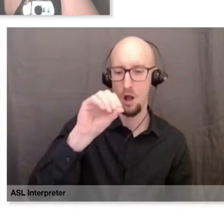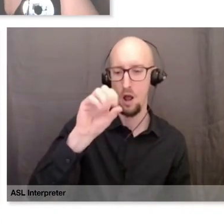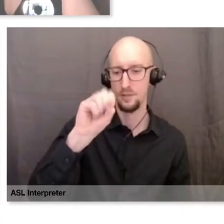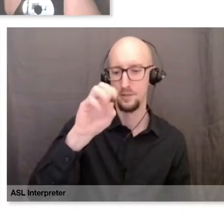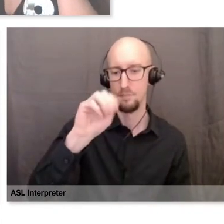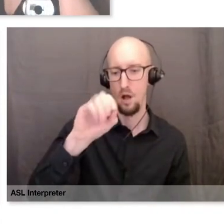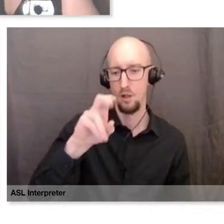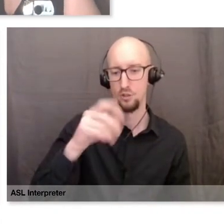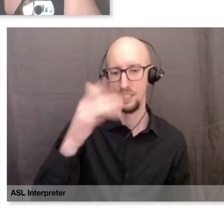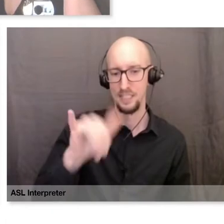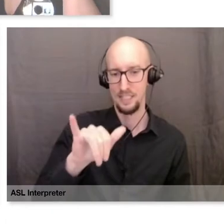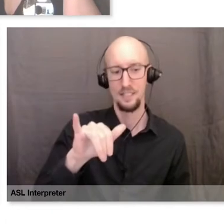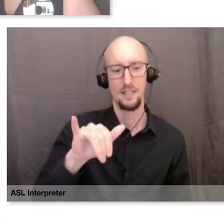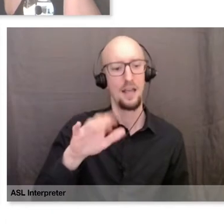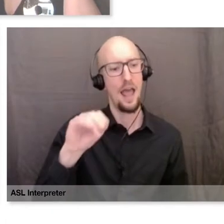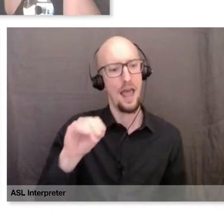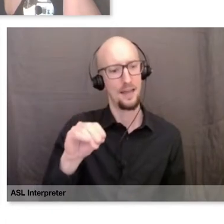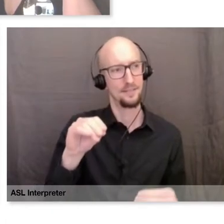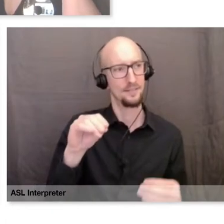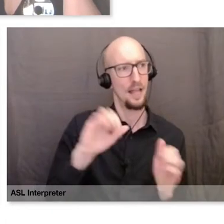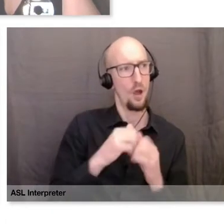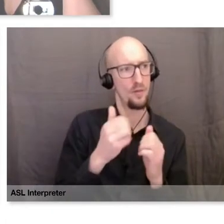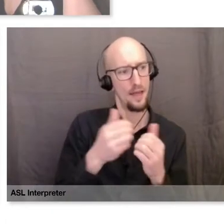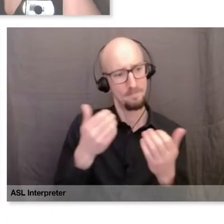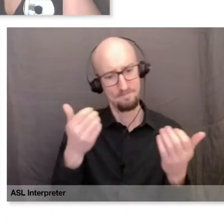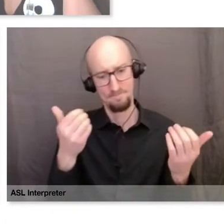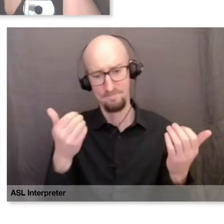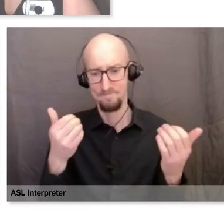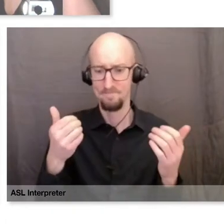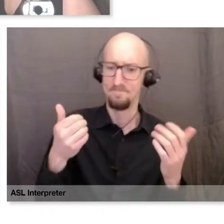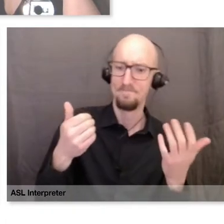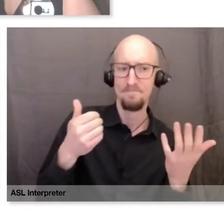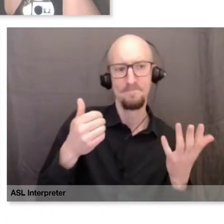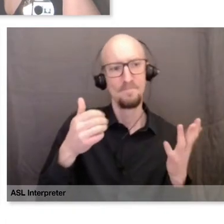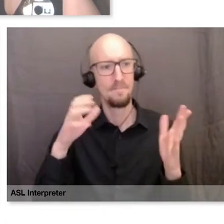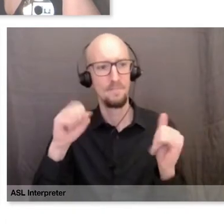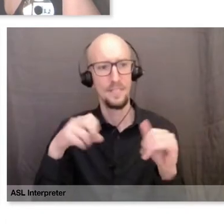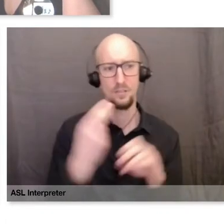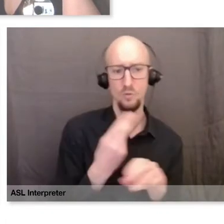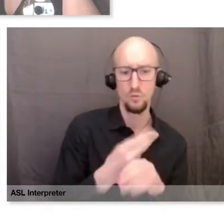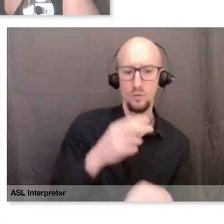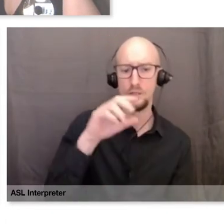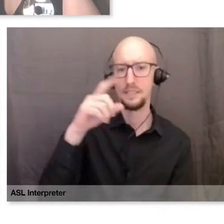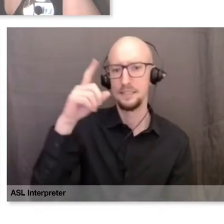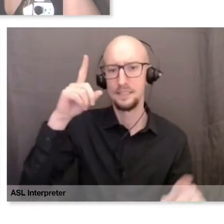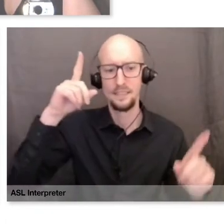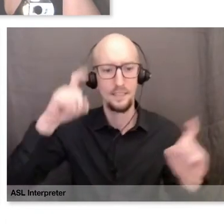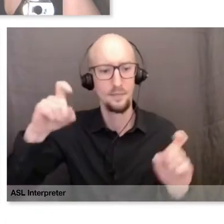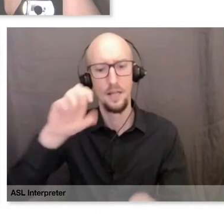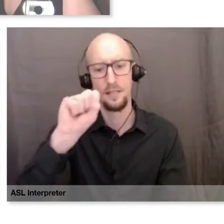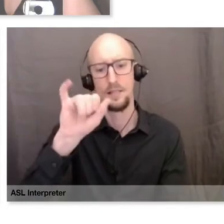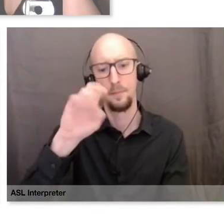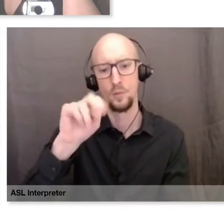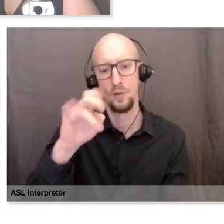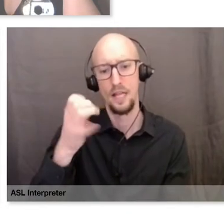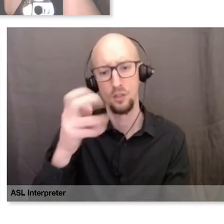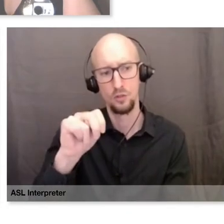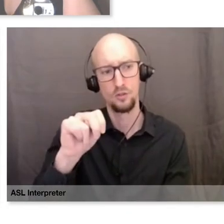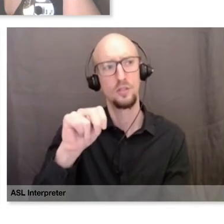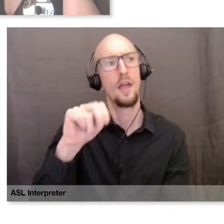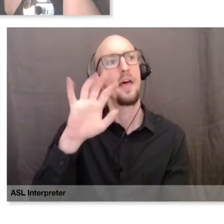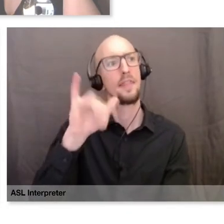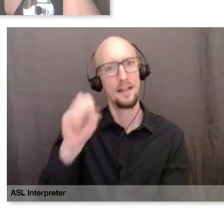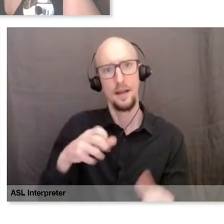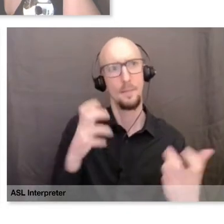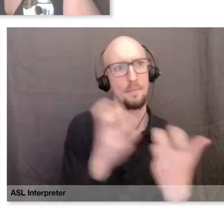simulations that mean to match in scale the observational data that